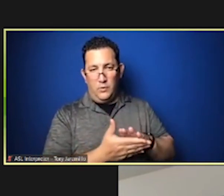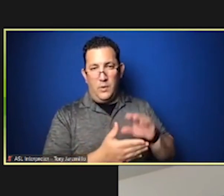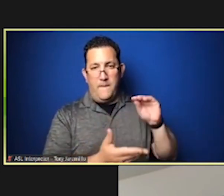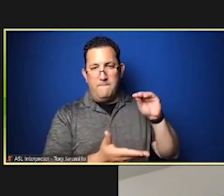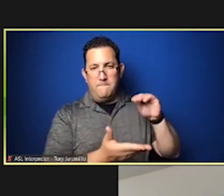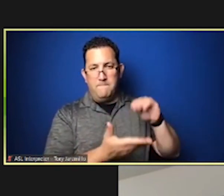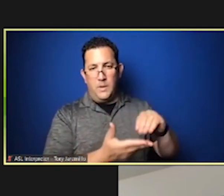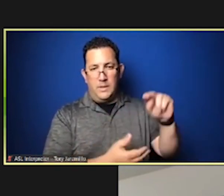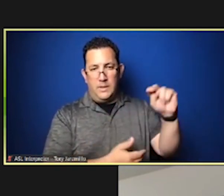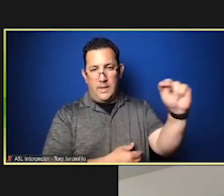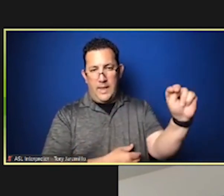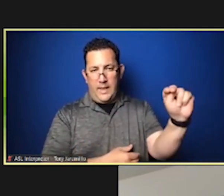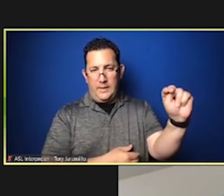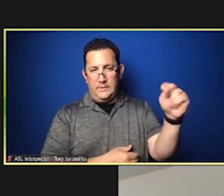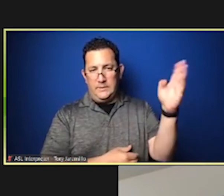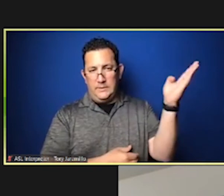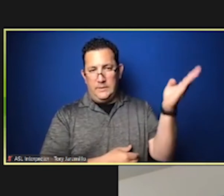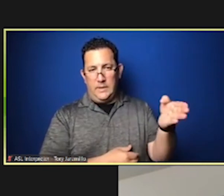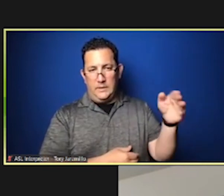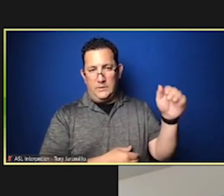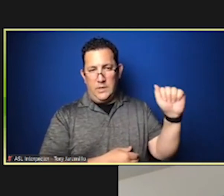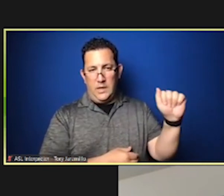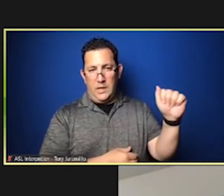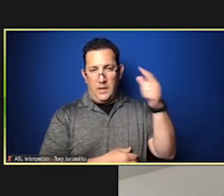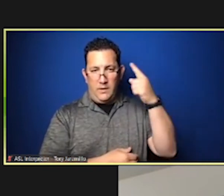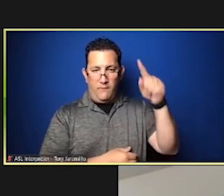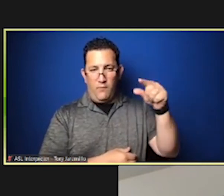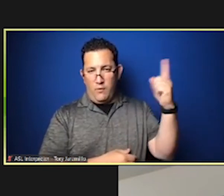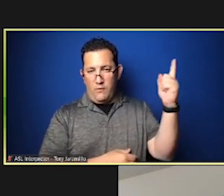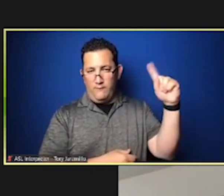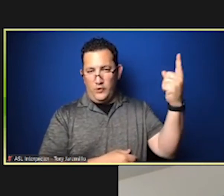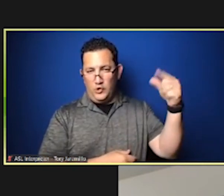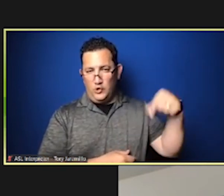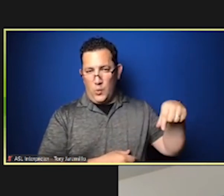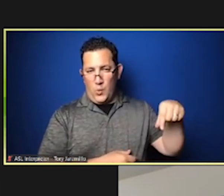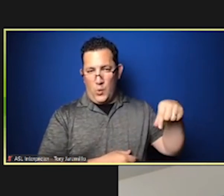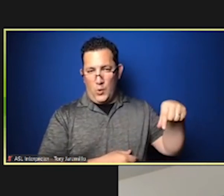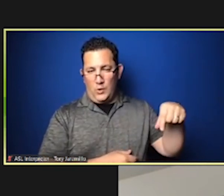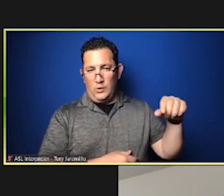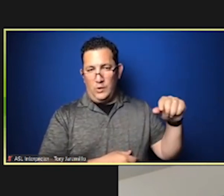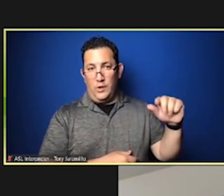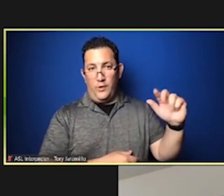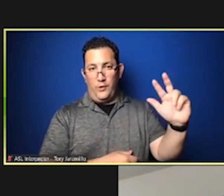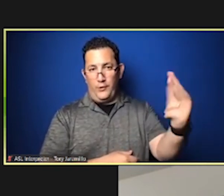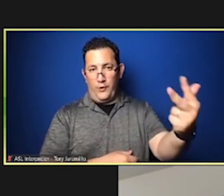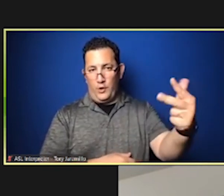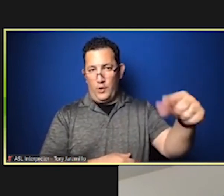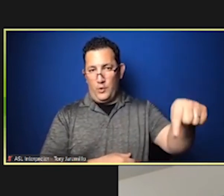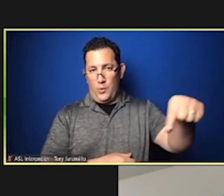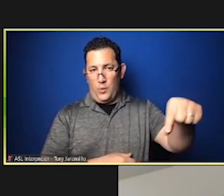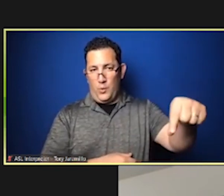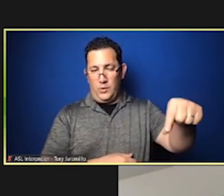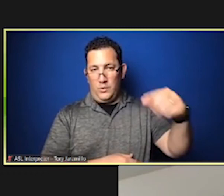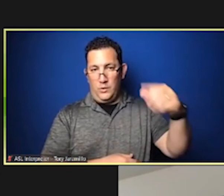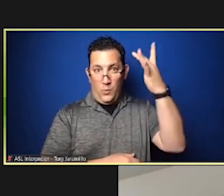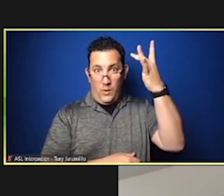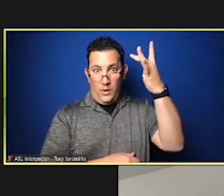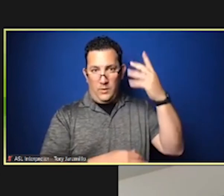not applicable, for the first quarter and the third quarter. So